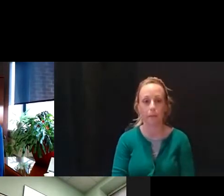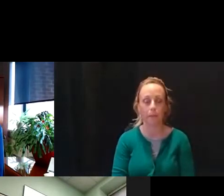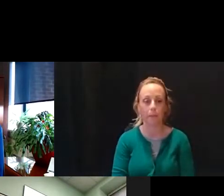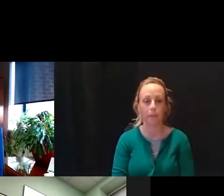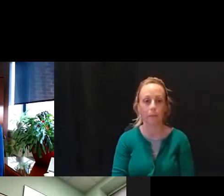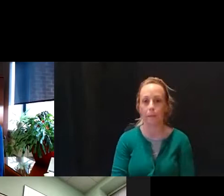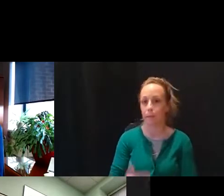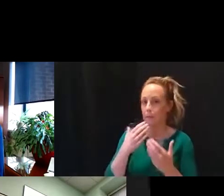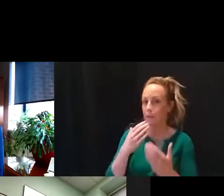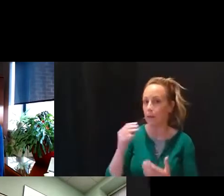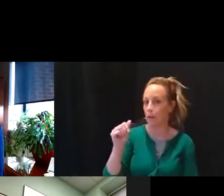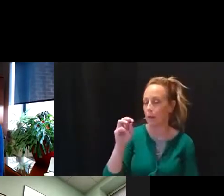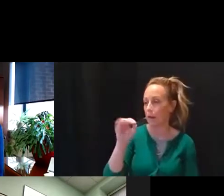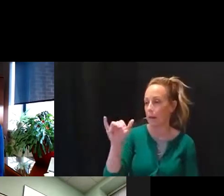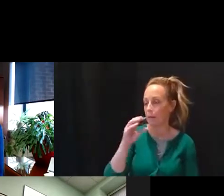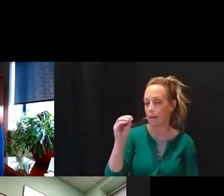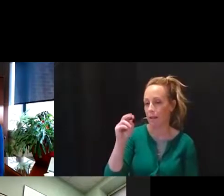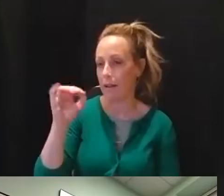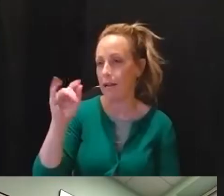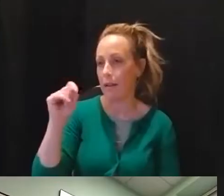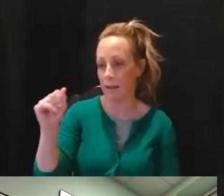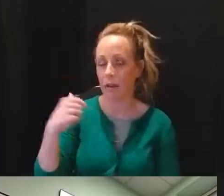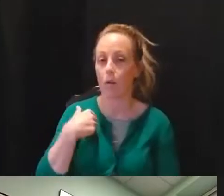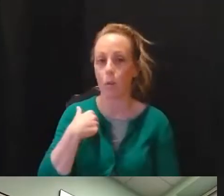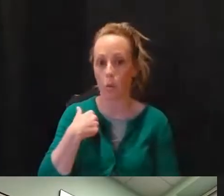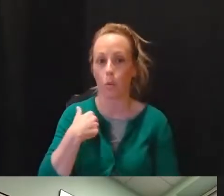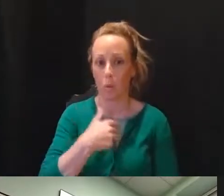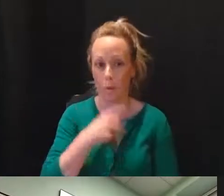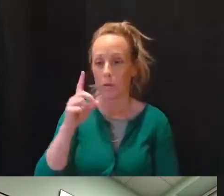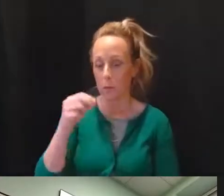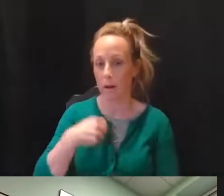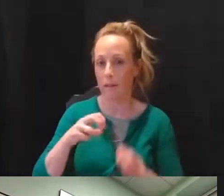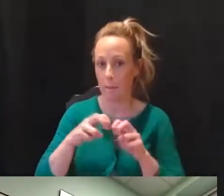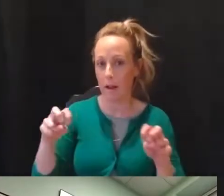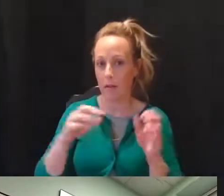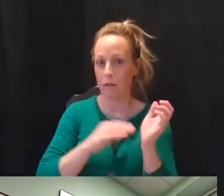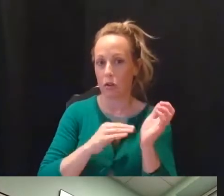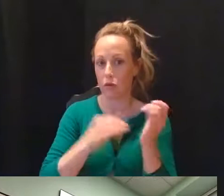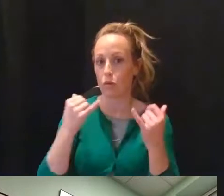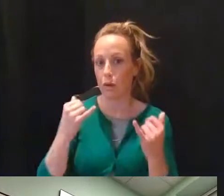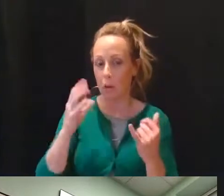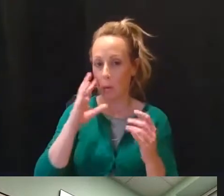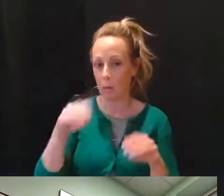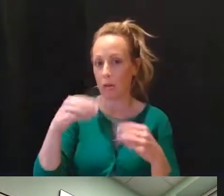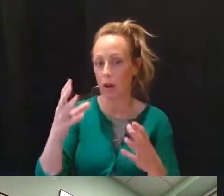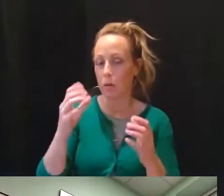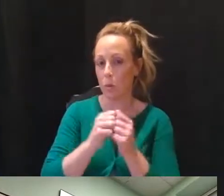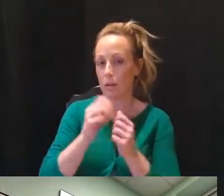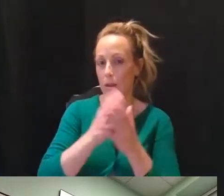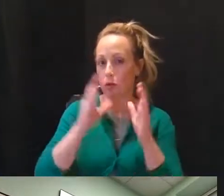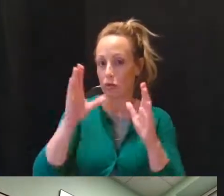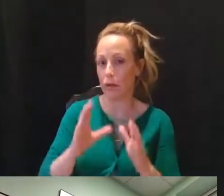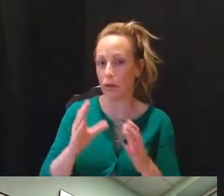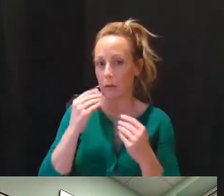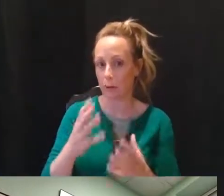Thank you, Amy and Nita. As Amy mentioned, we do have a panel of local physicians who will be providing us some great information. We have Dr. Ludwig,